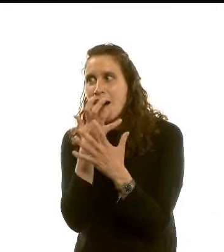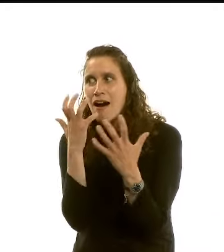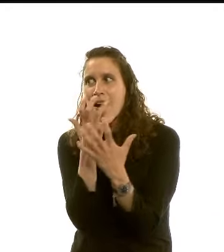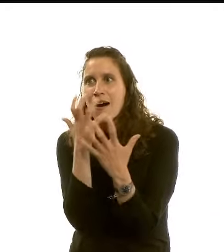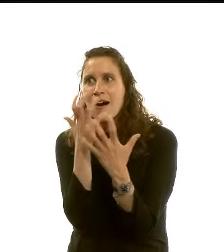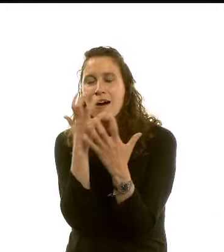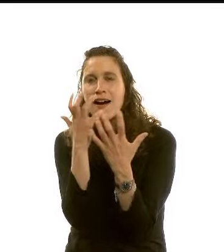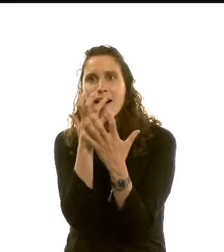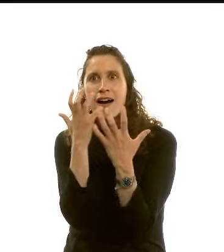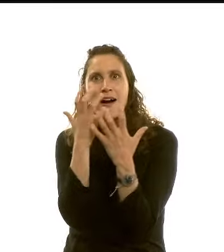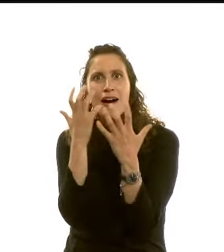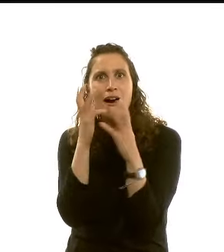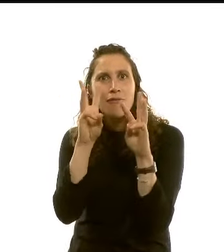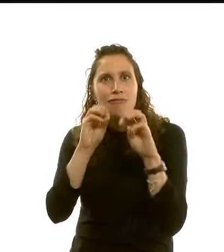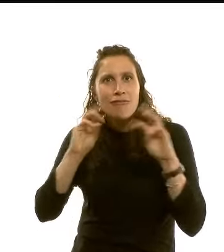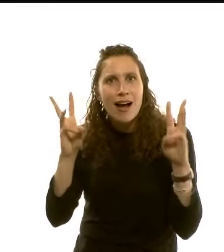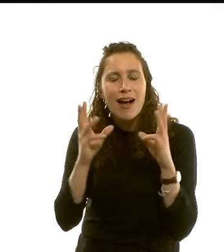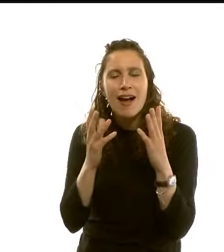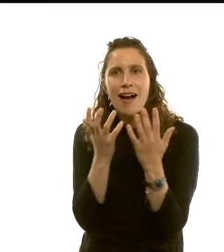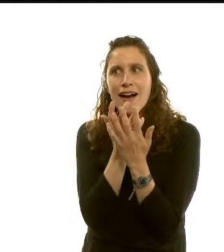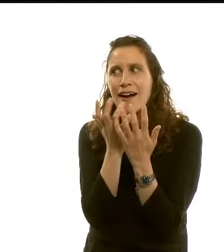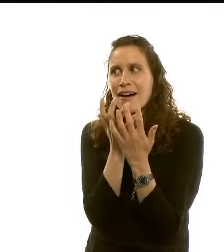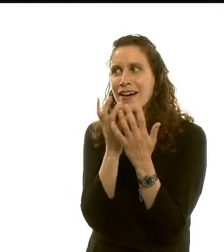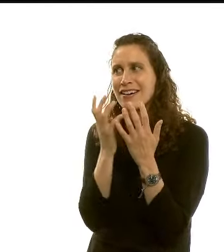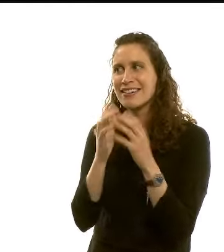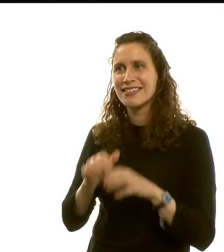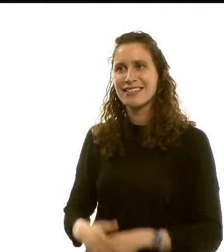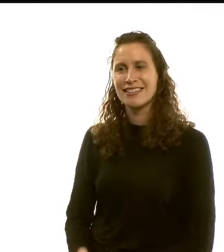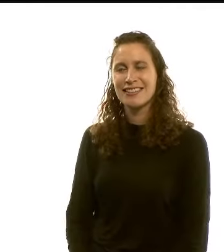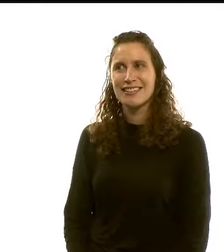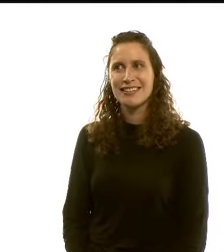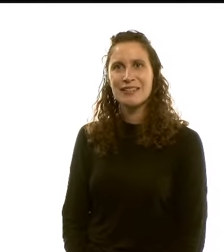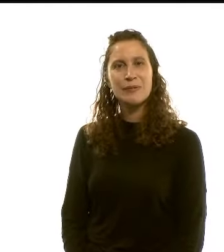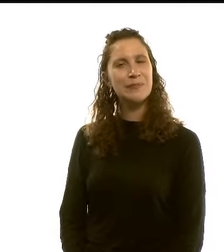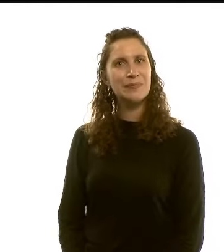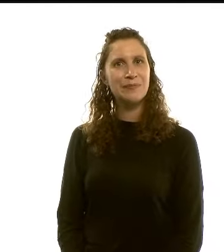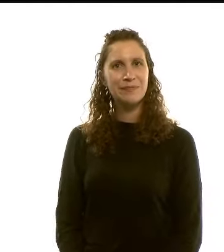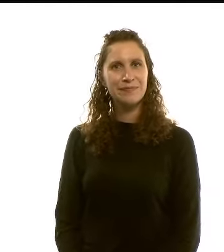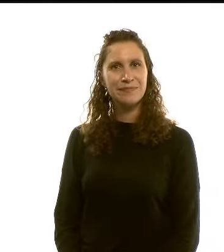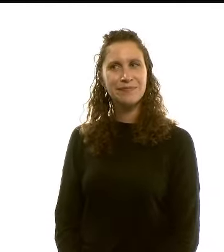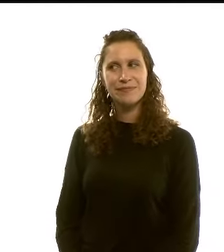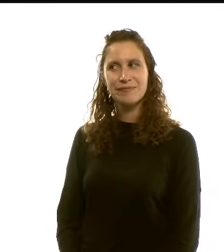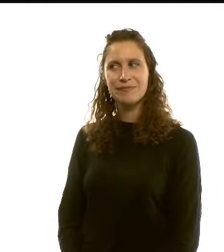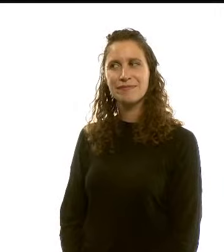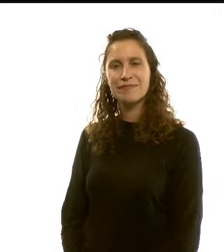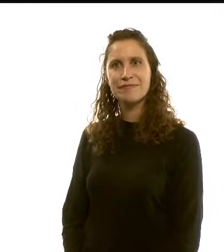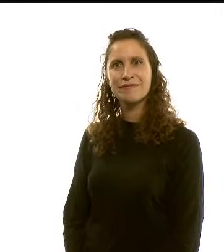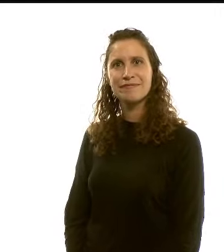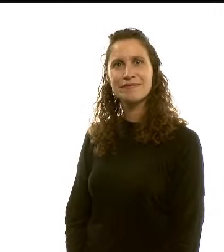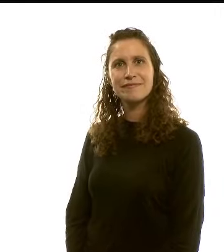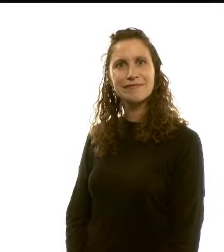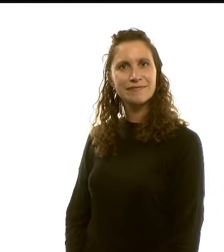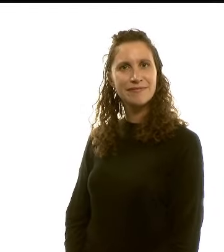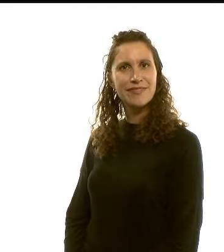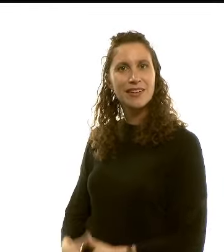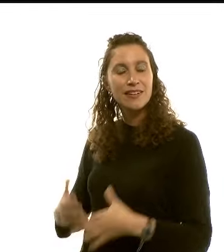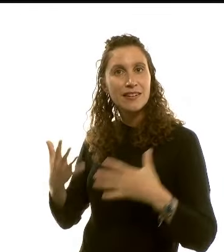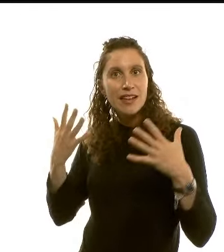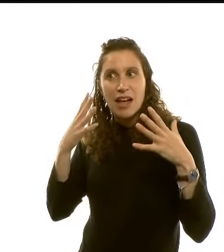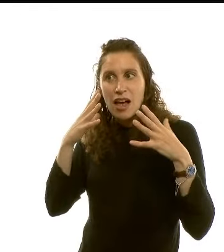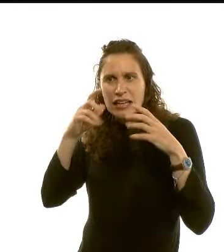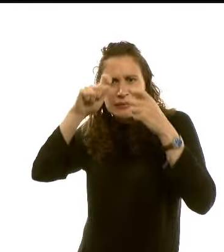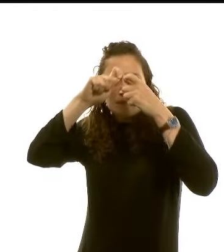that. All right. Wow. Thanks, Knight. Thanks. Bye. Oh, look at this. My word. This is intricate. It's next